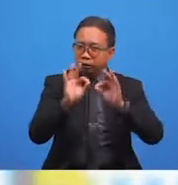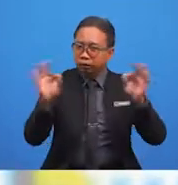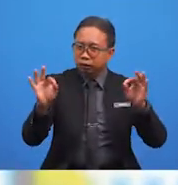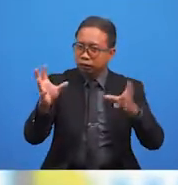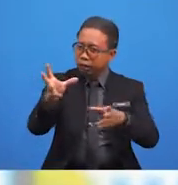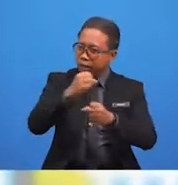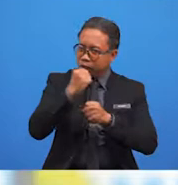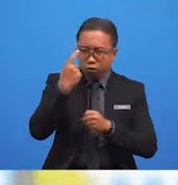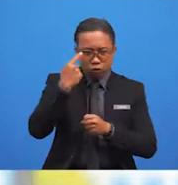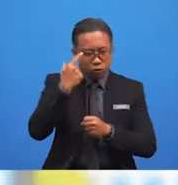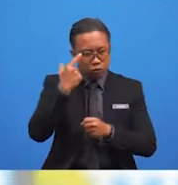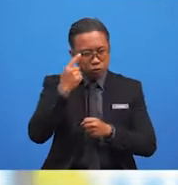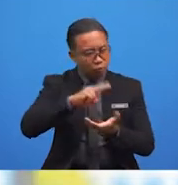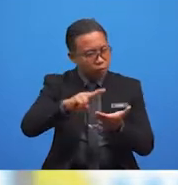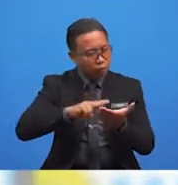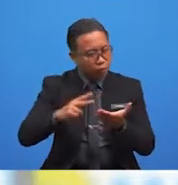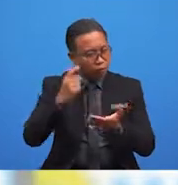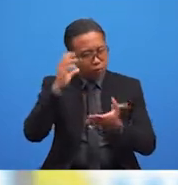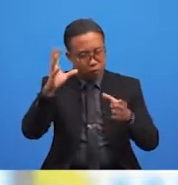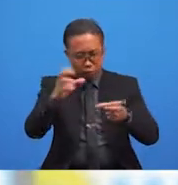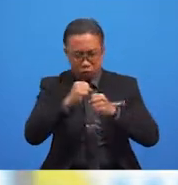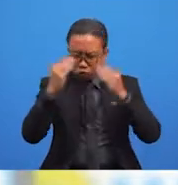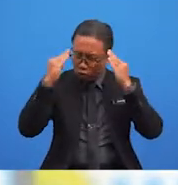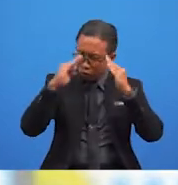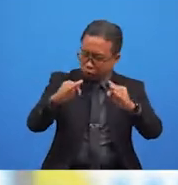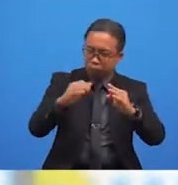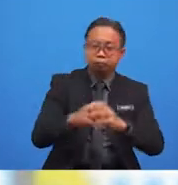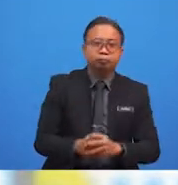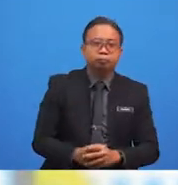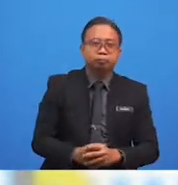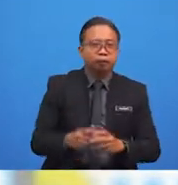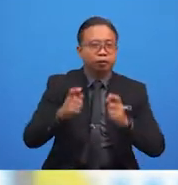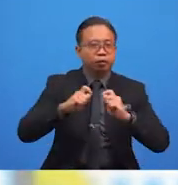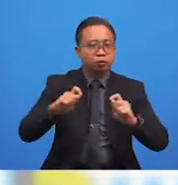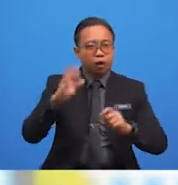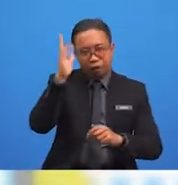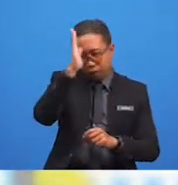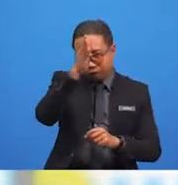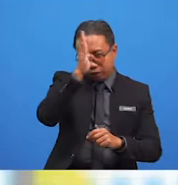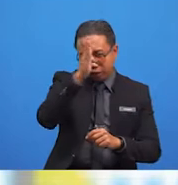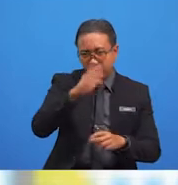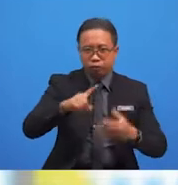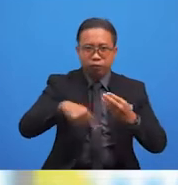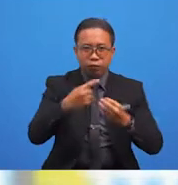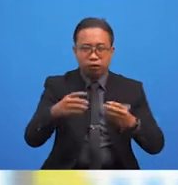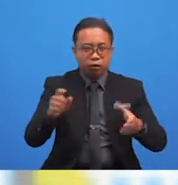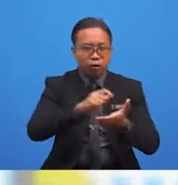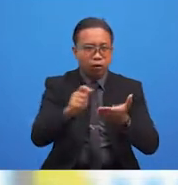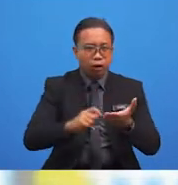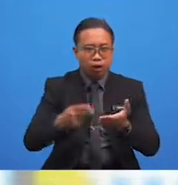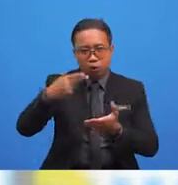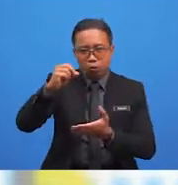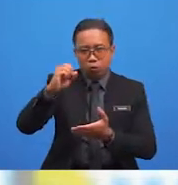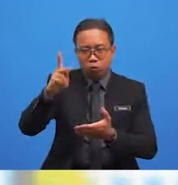the reader's attention when they read your writing. Try to be creative when you write your hook